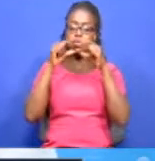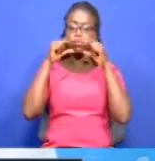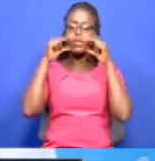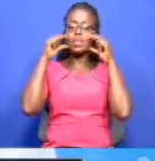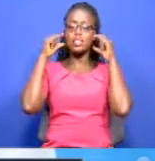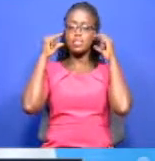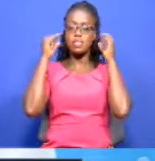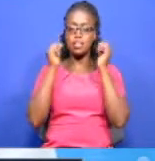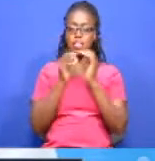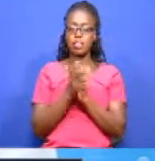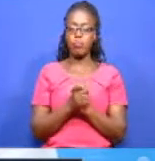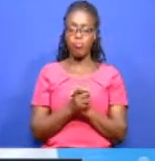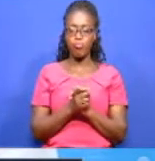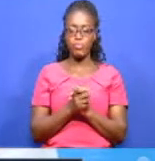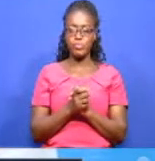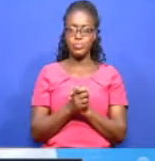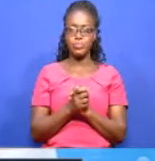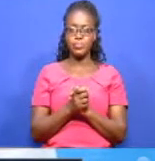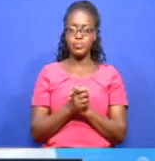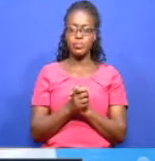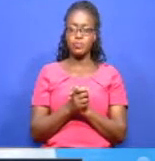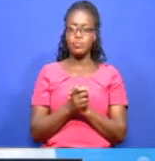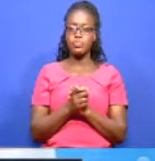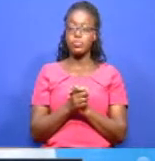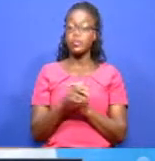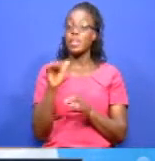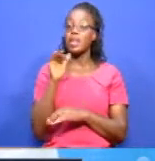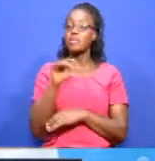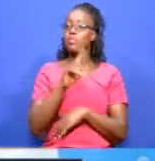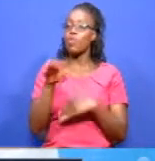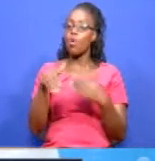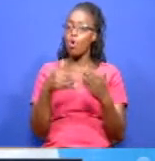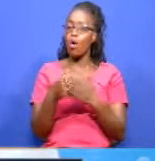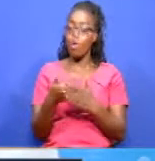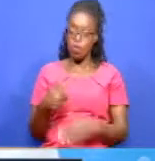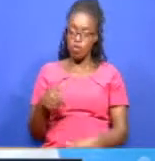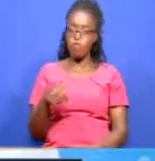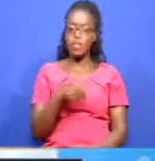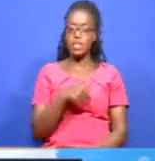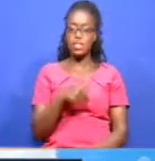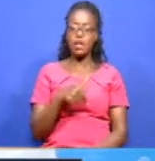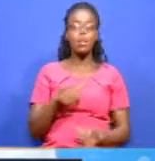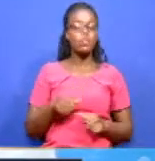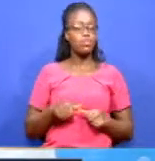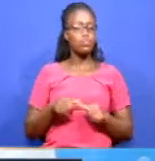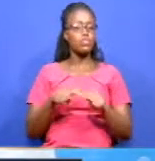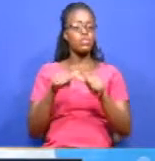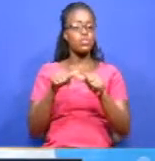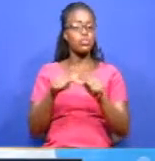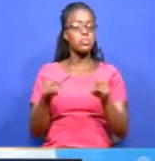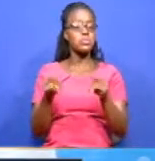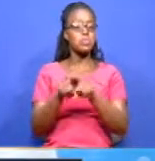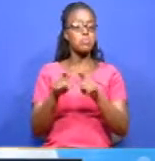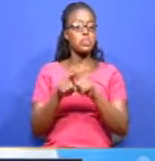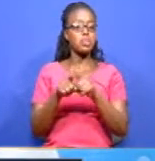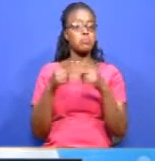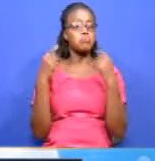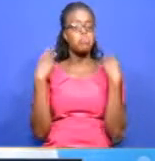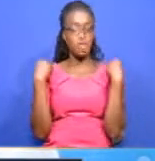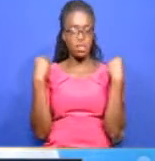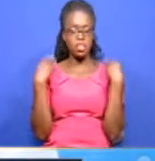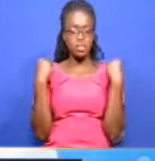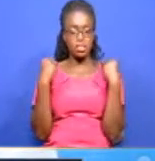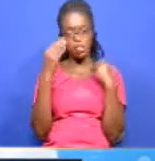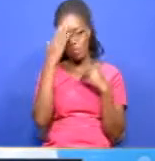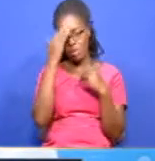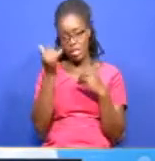masks. I want to urge all of us to continue with this practice because it is